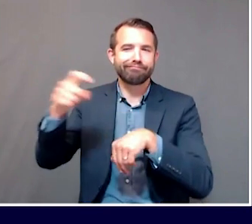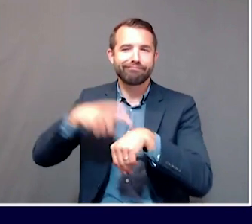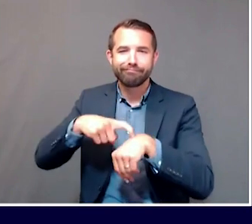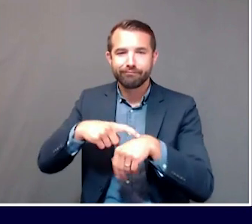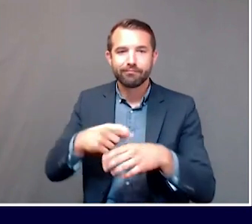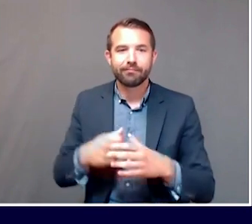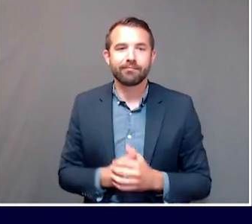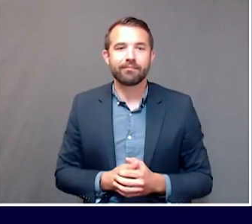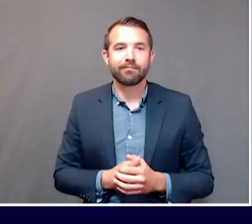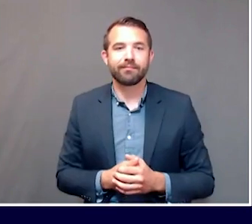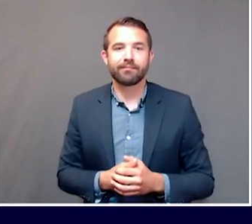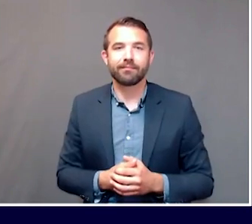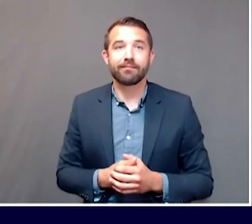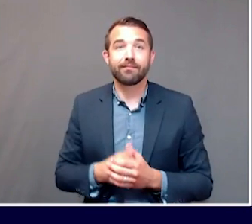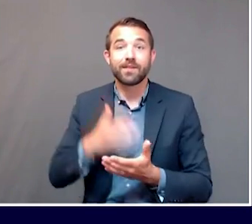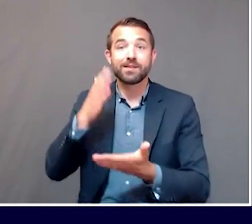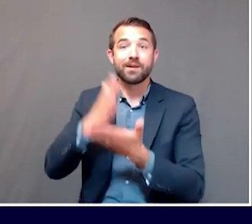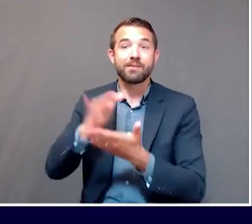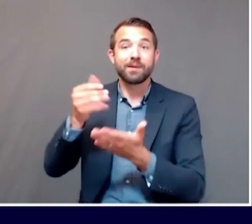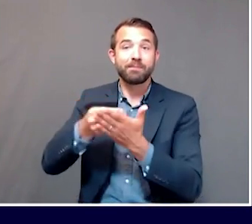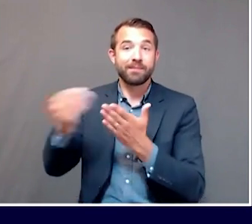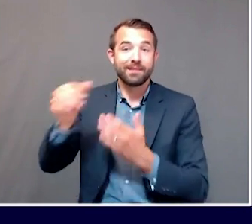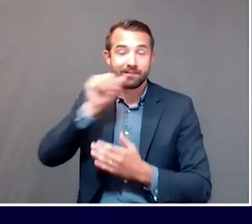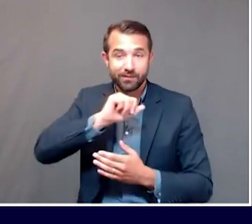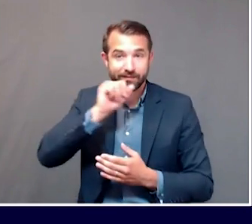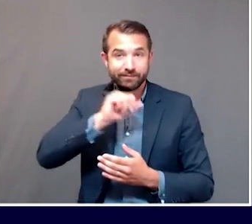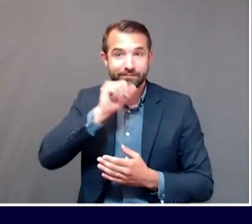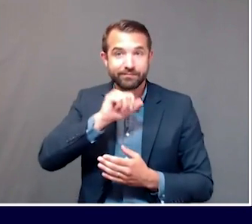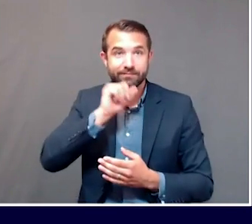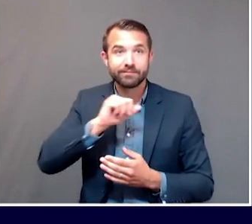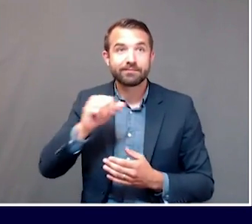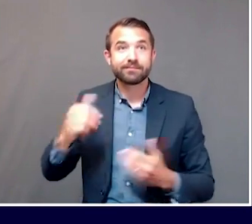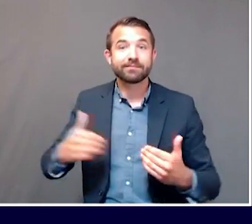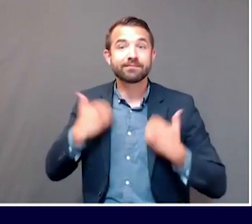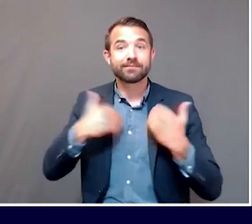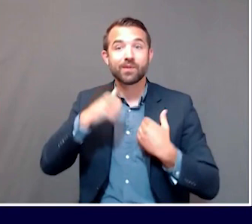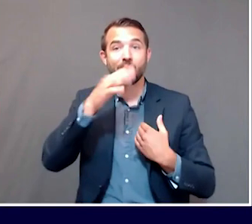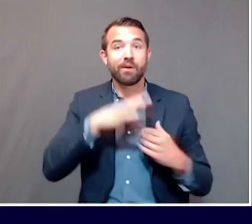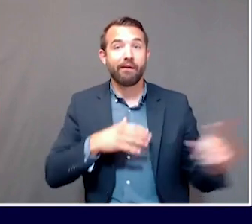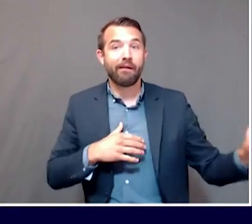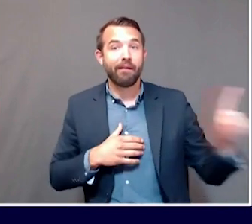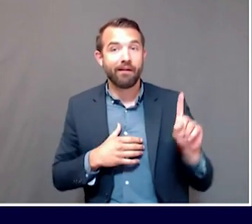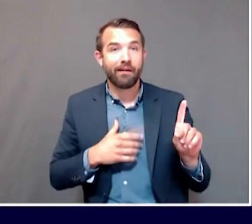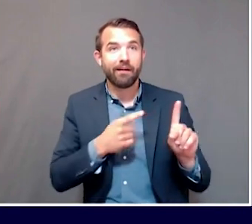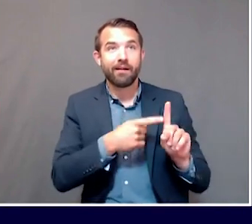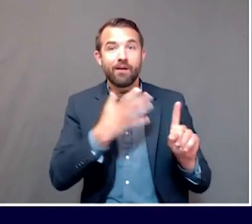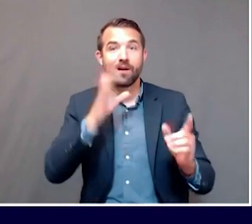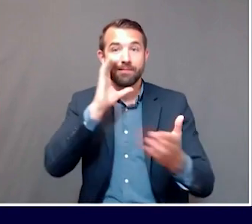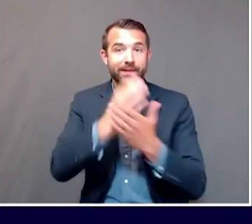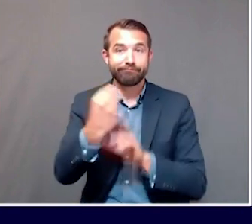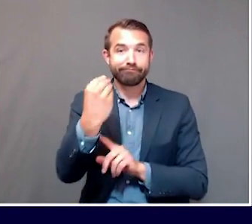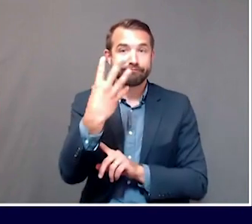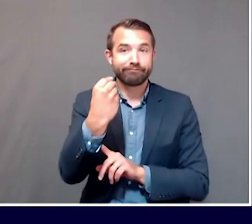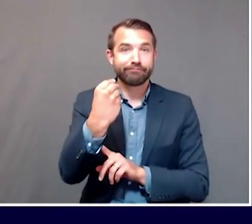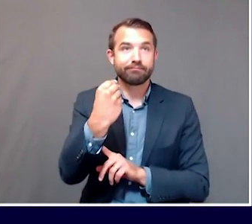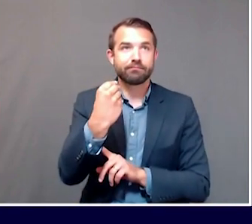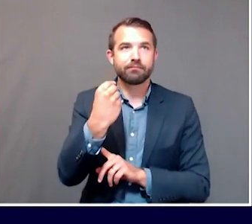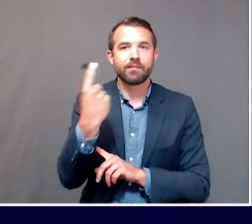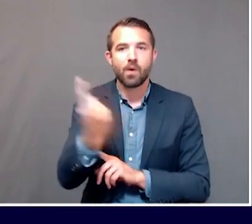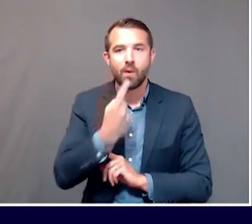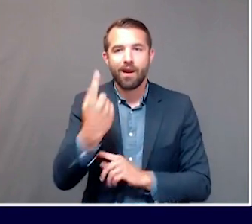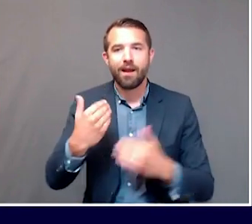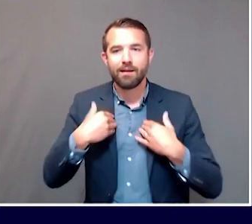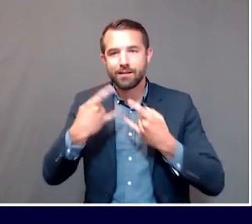I stopped to buy an ice cream cone, and a young lady wanted a picture with me. I always have a mask on me. I was not